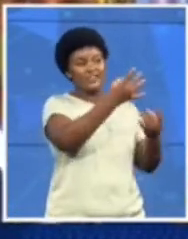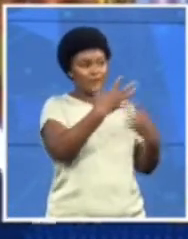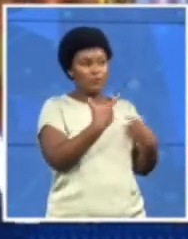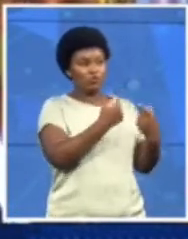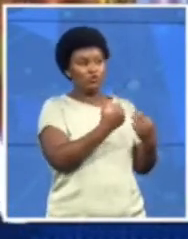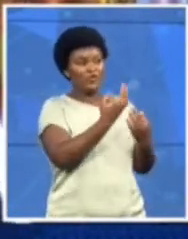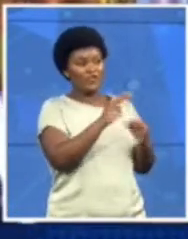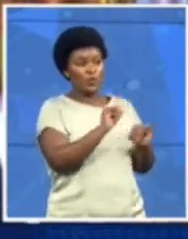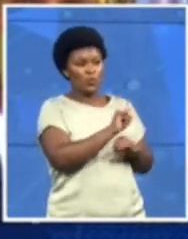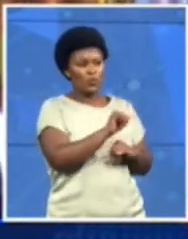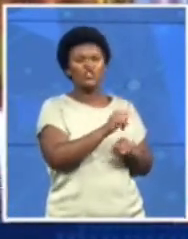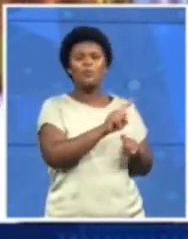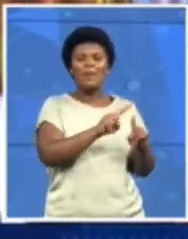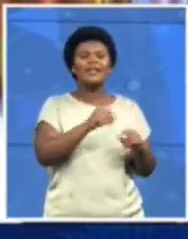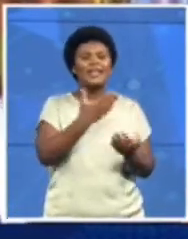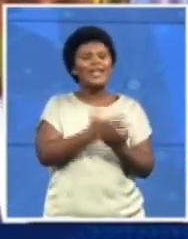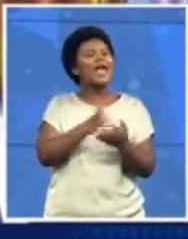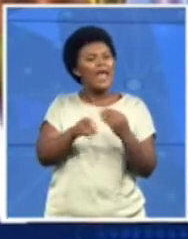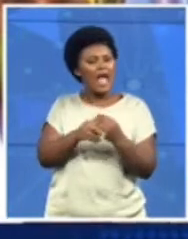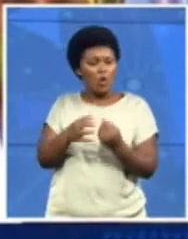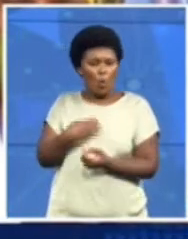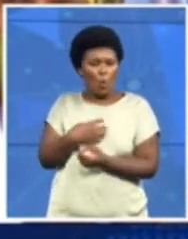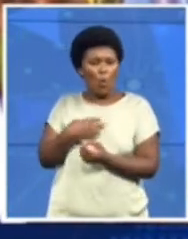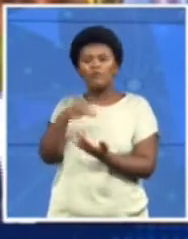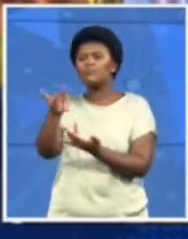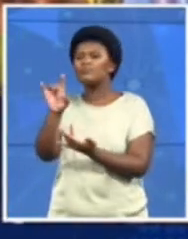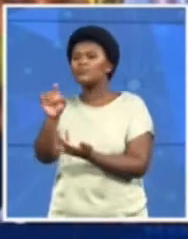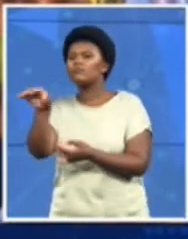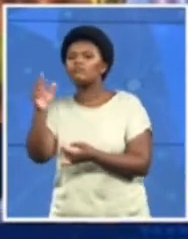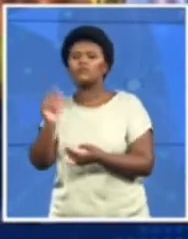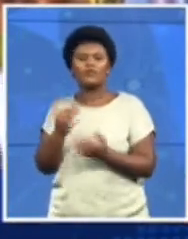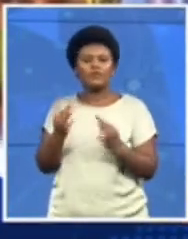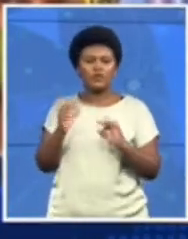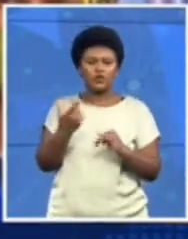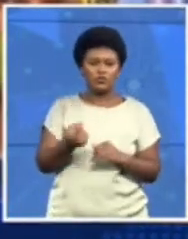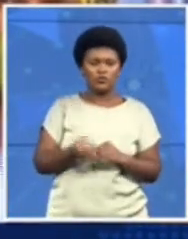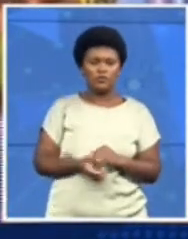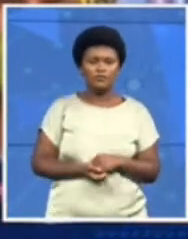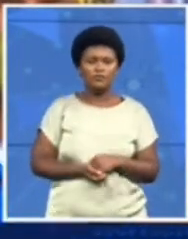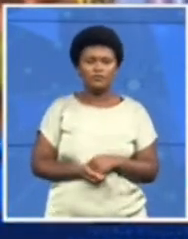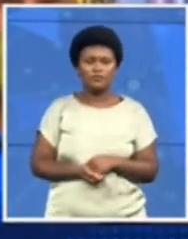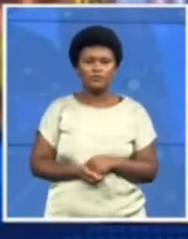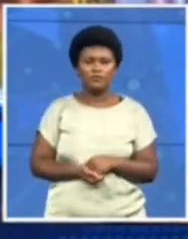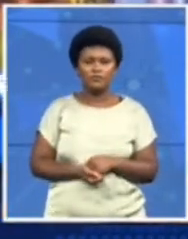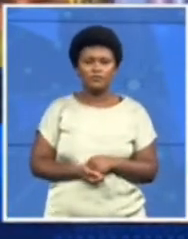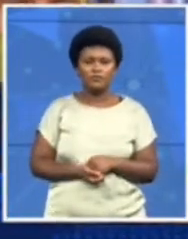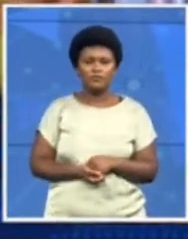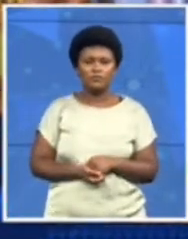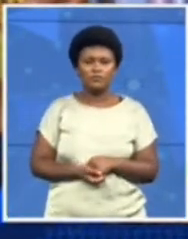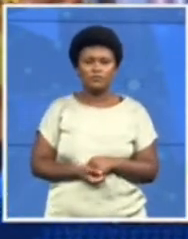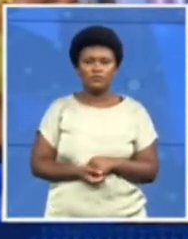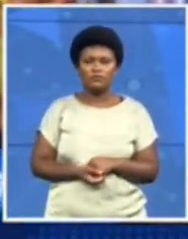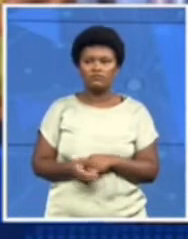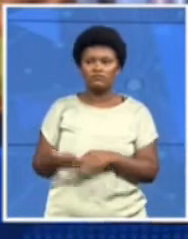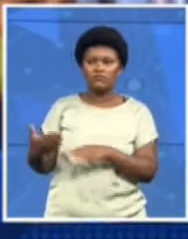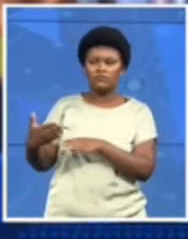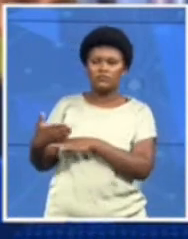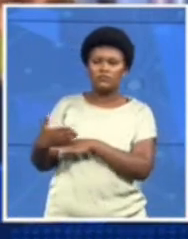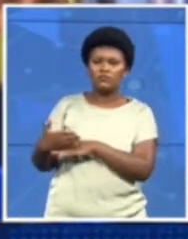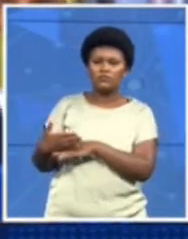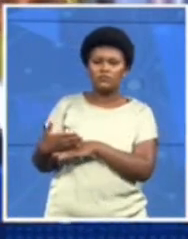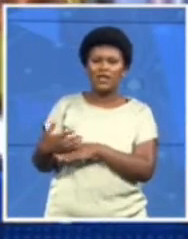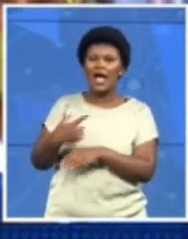pro bono. You don't look like you've given us an honest answer. No, it's pro bono. Unfortunately, I cannot now go